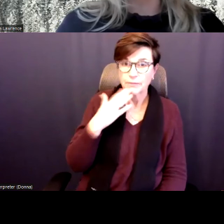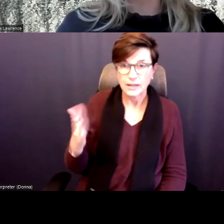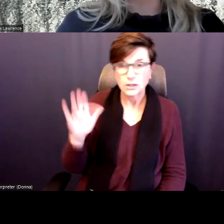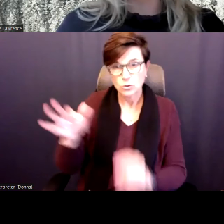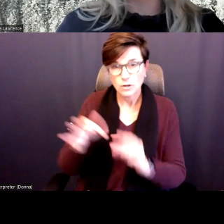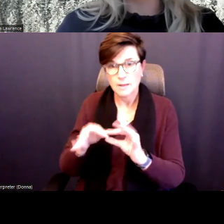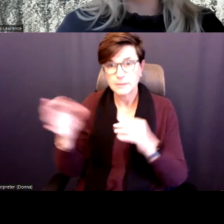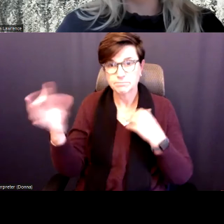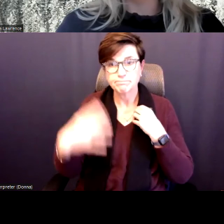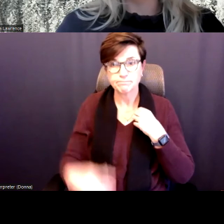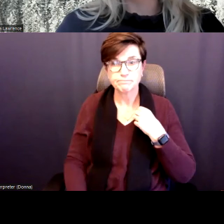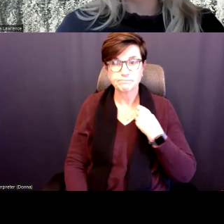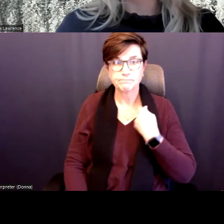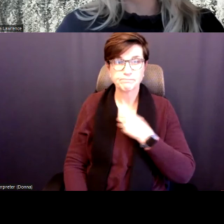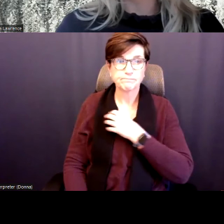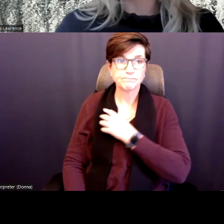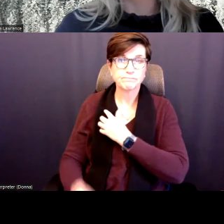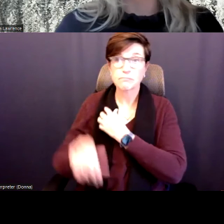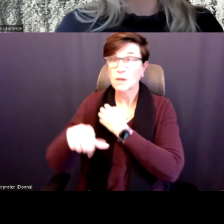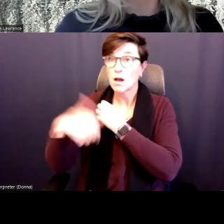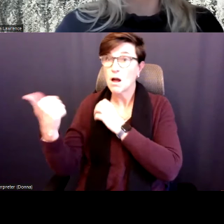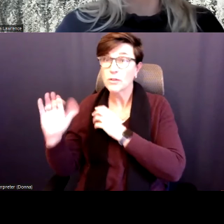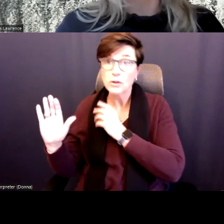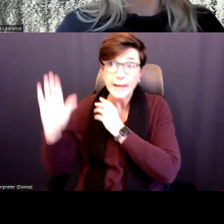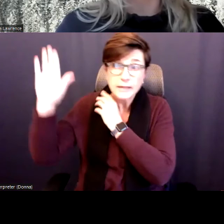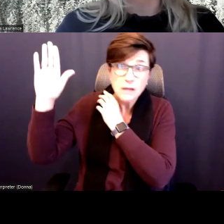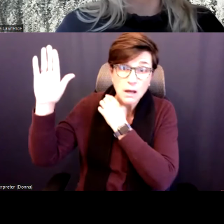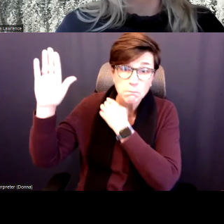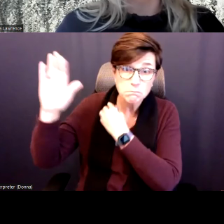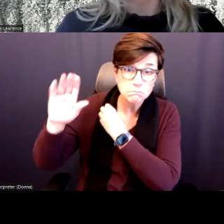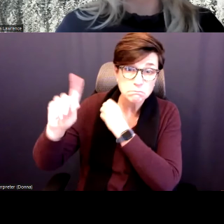Anyone else want to raise their hand?